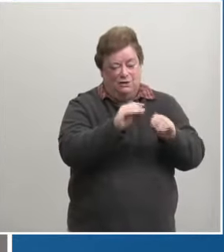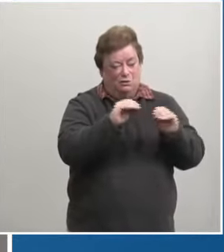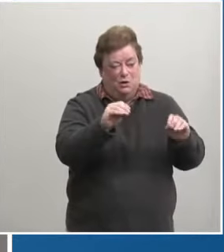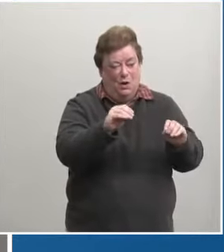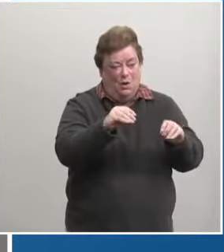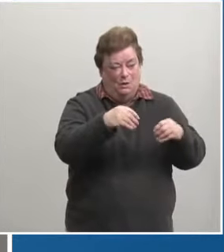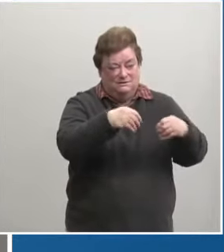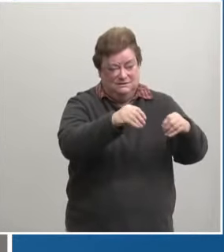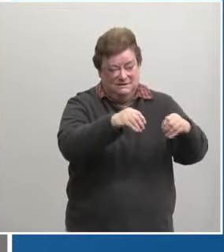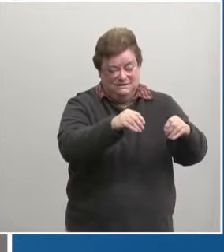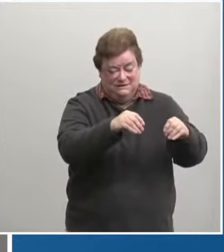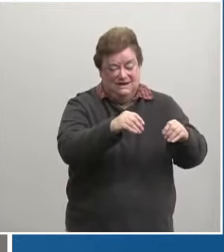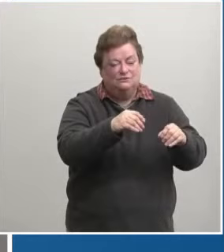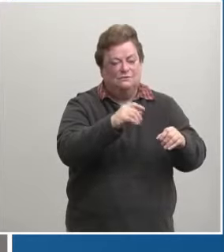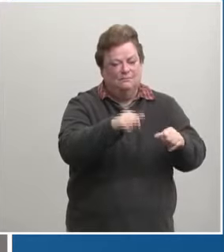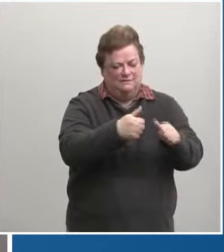resident.